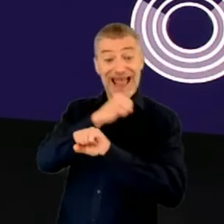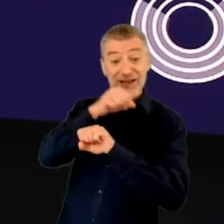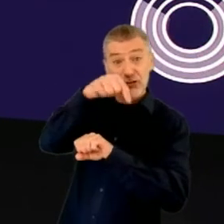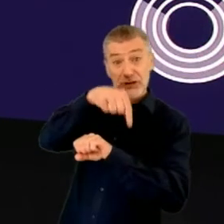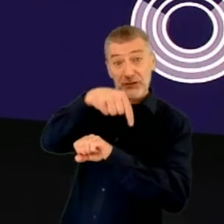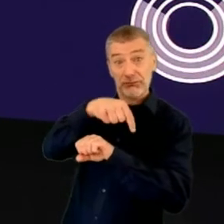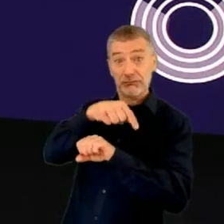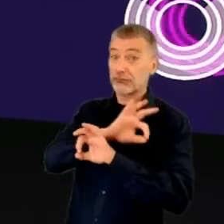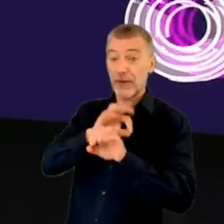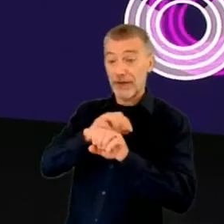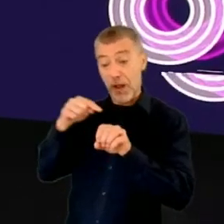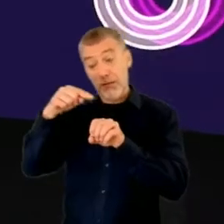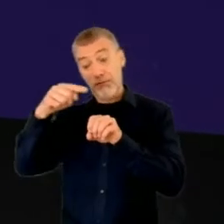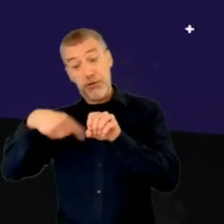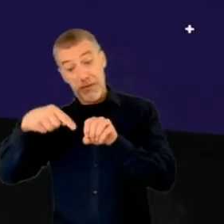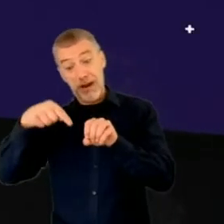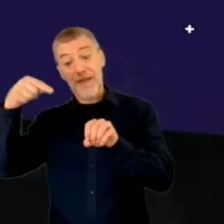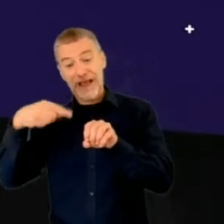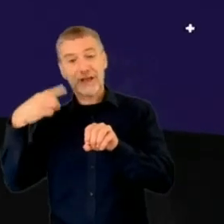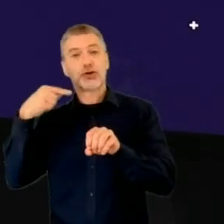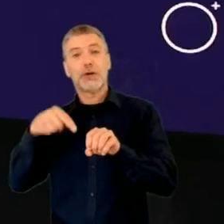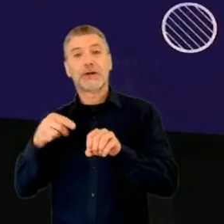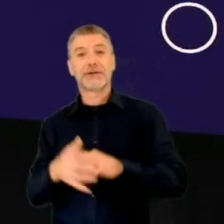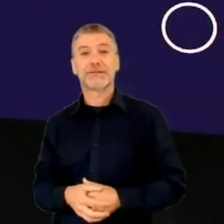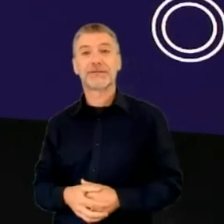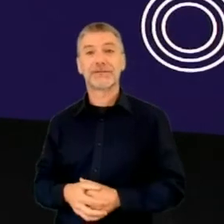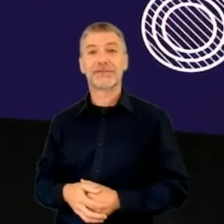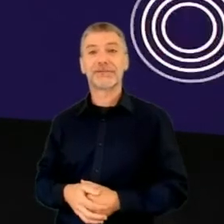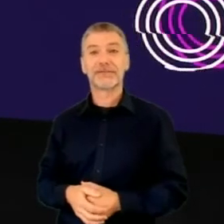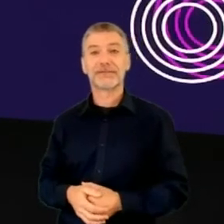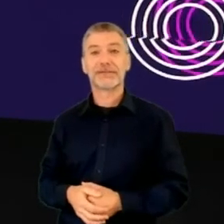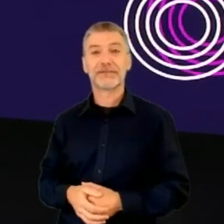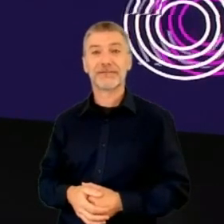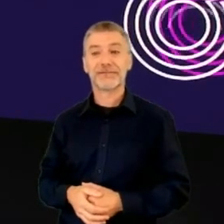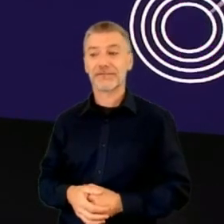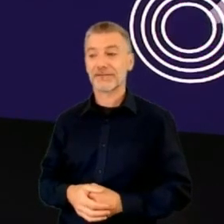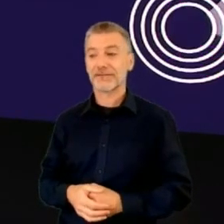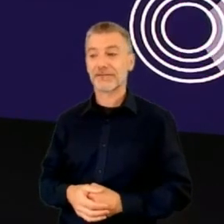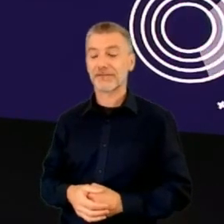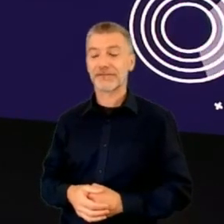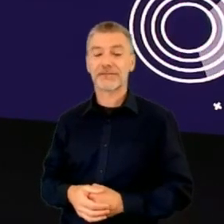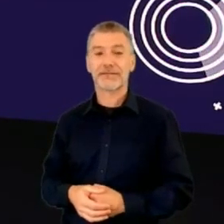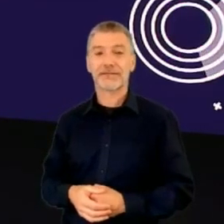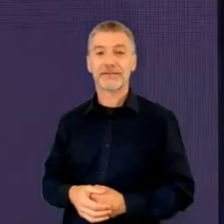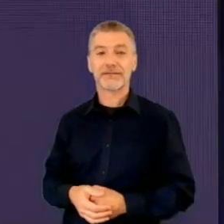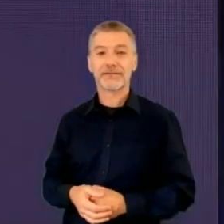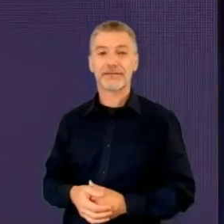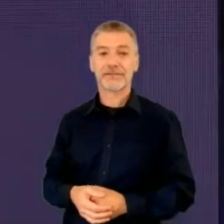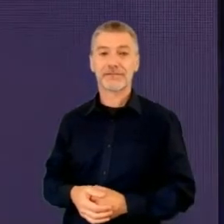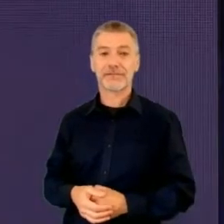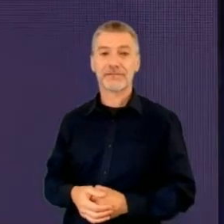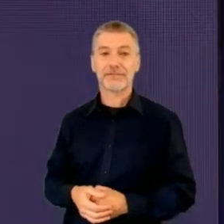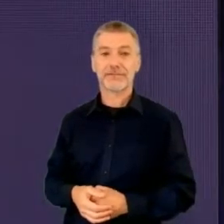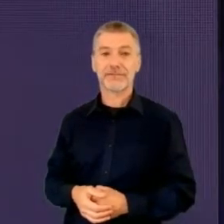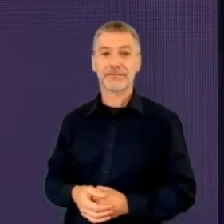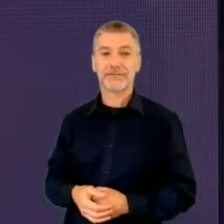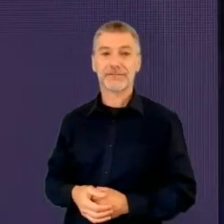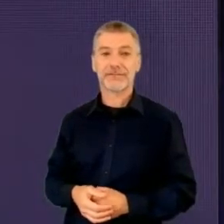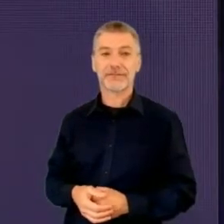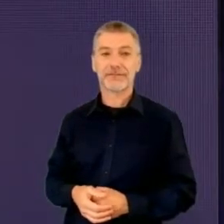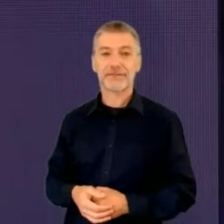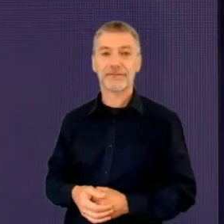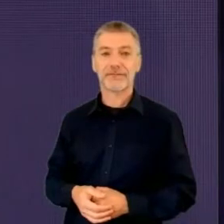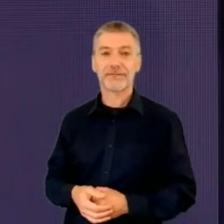kind of creates that noise. Wow. Well, thank you for that, giving us that live view there, Matt. But yeah, the question I've got for you